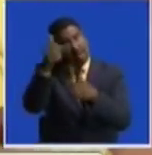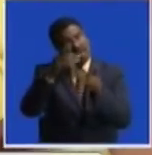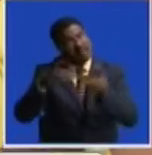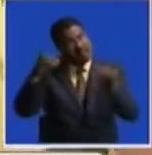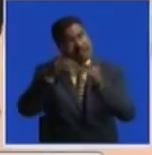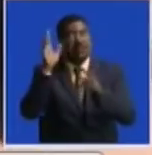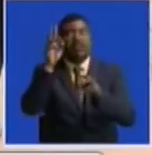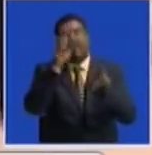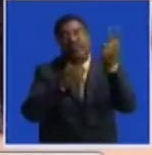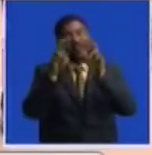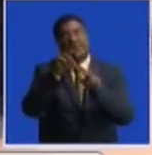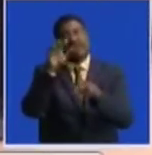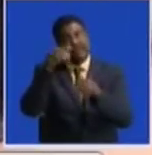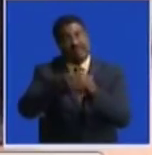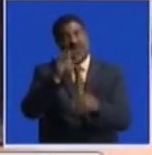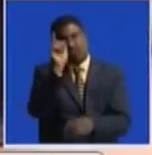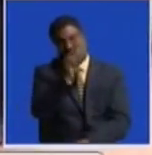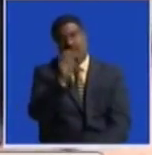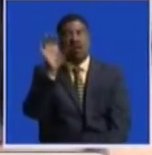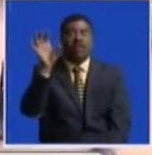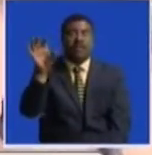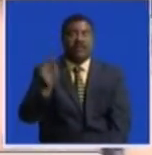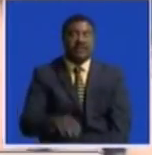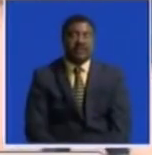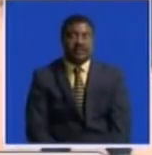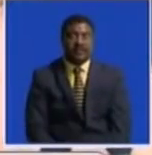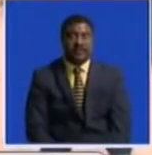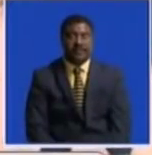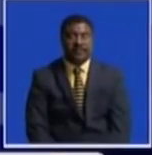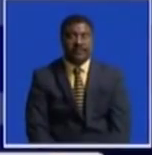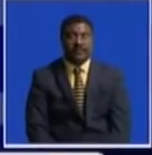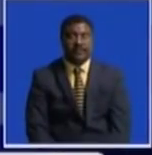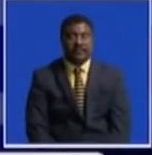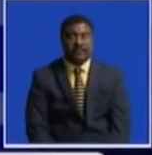province. Wilson Mulinda, ZNBC News, Solwezi.